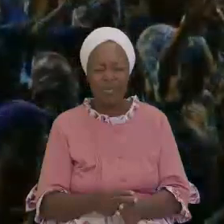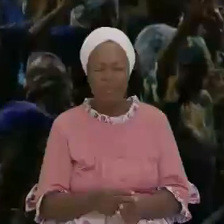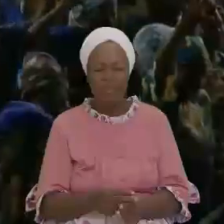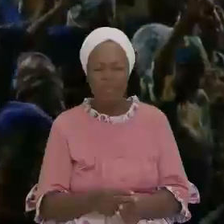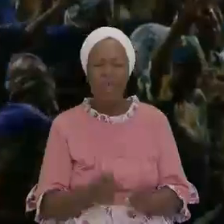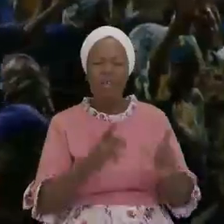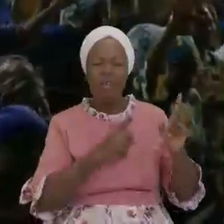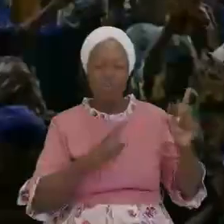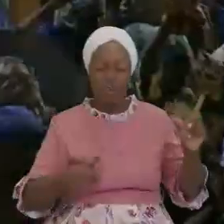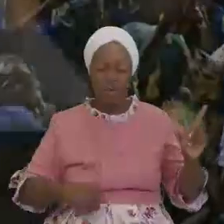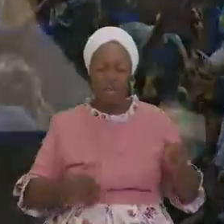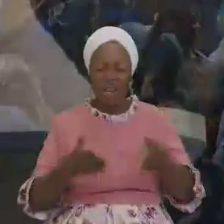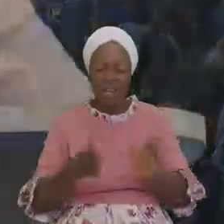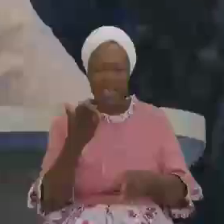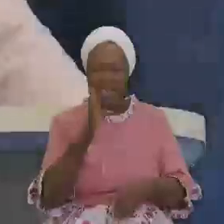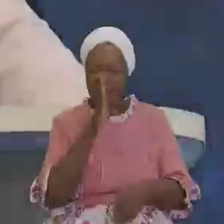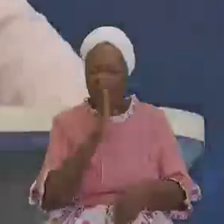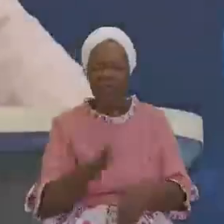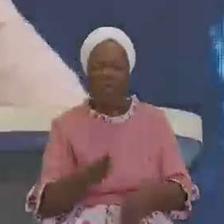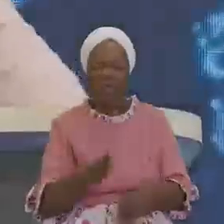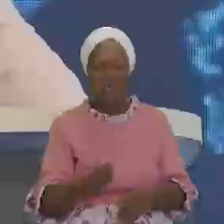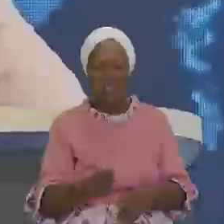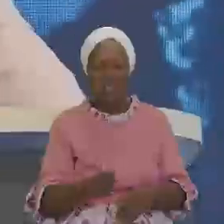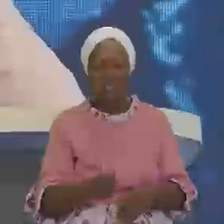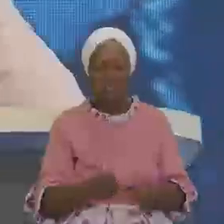Lord, let there be manifestation of your power,